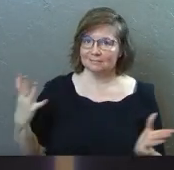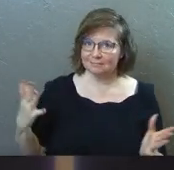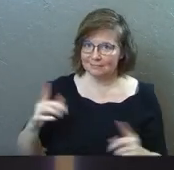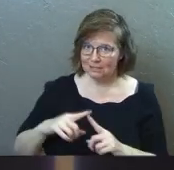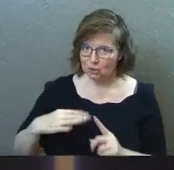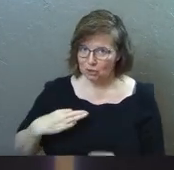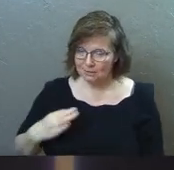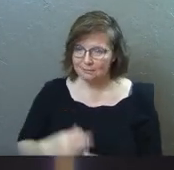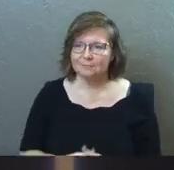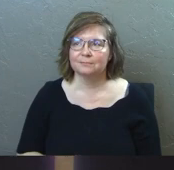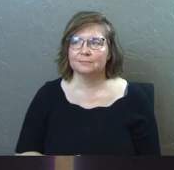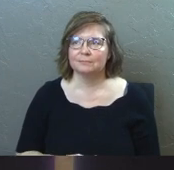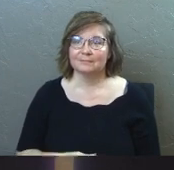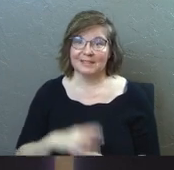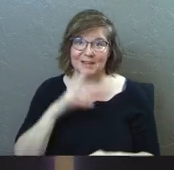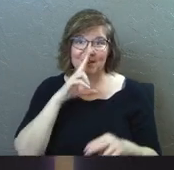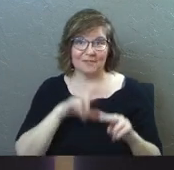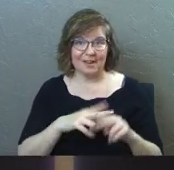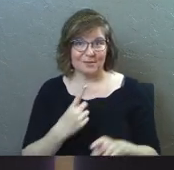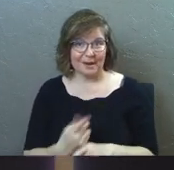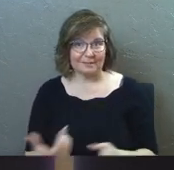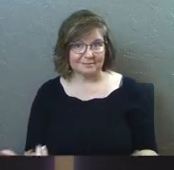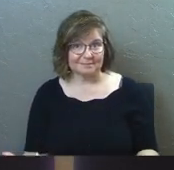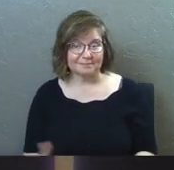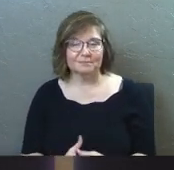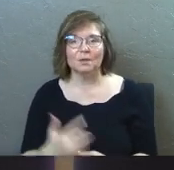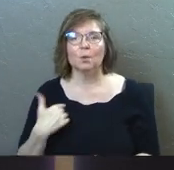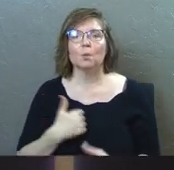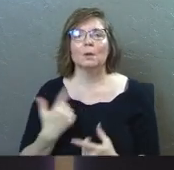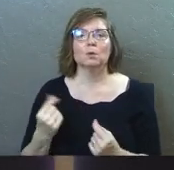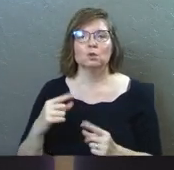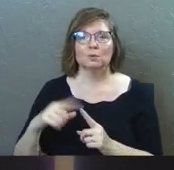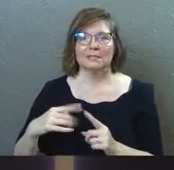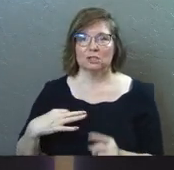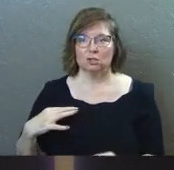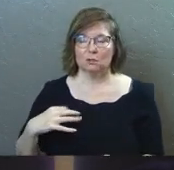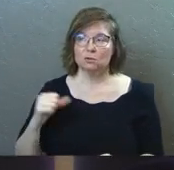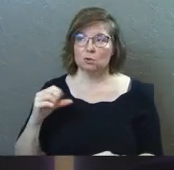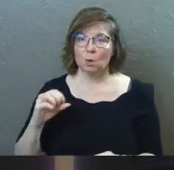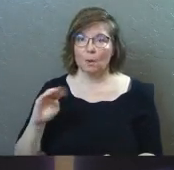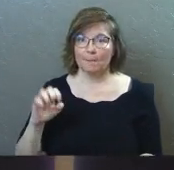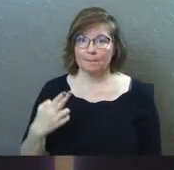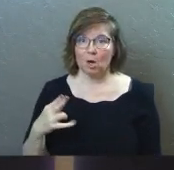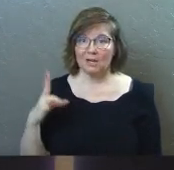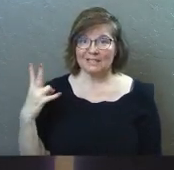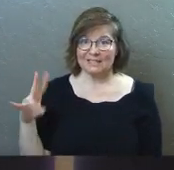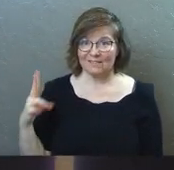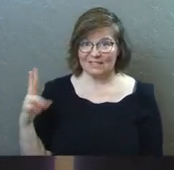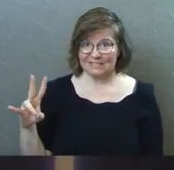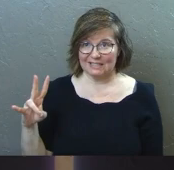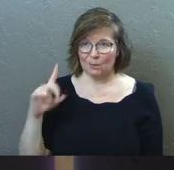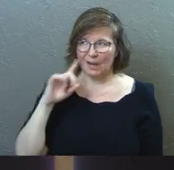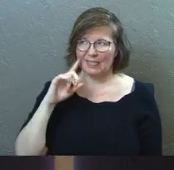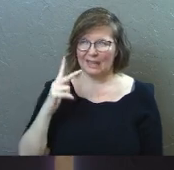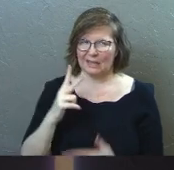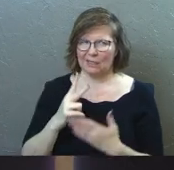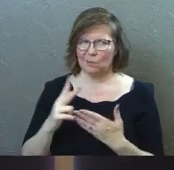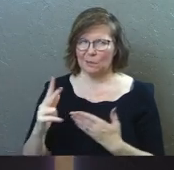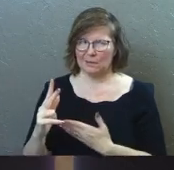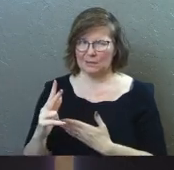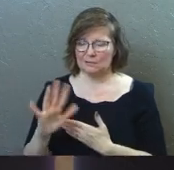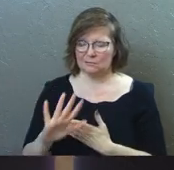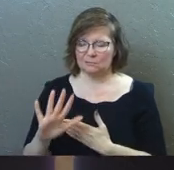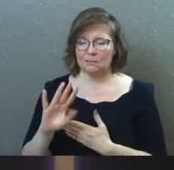T-shirts. T-shirts are fun, right? We're going to do t-shirts. So March 17th, which I think is in 3